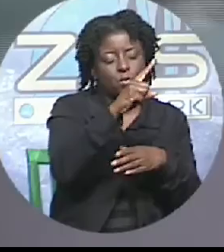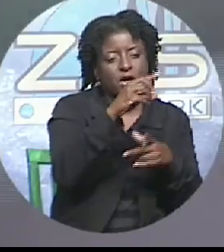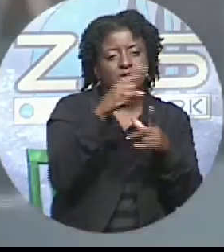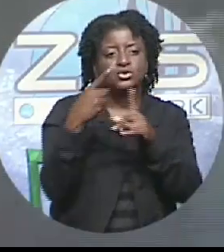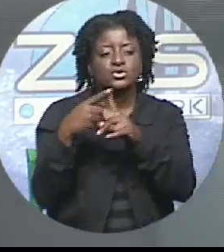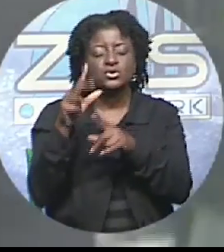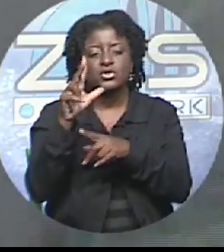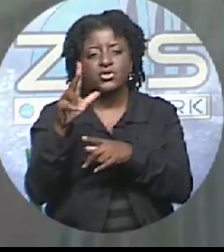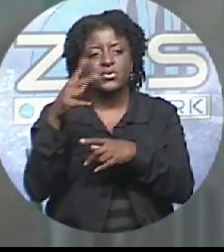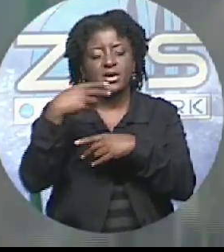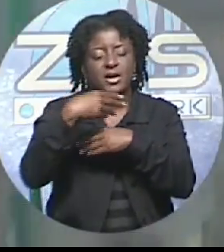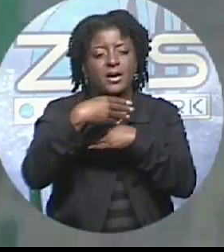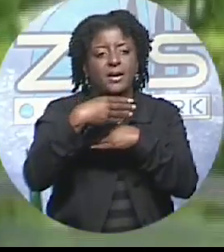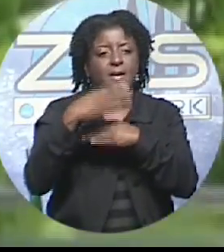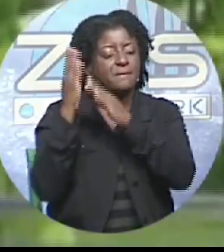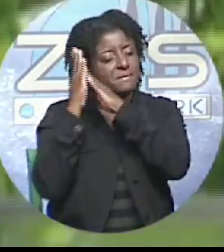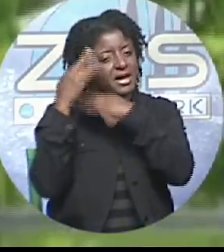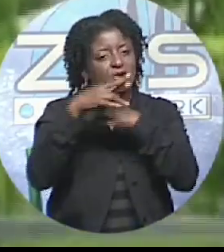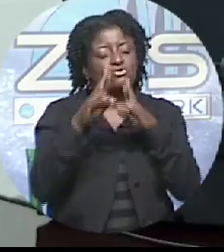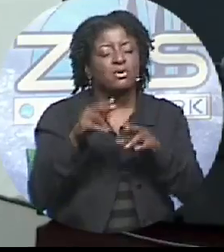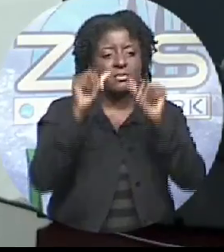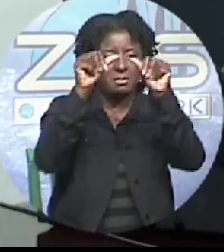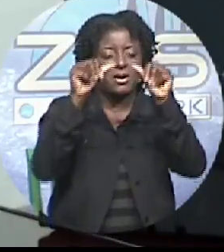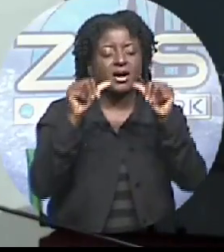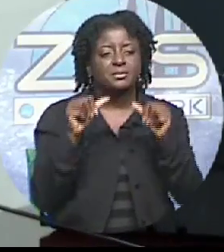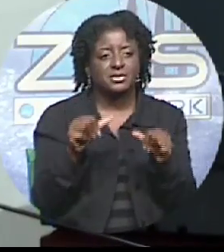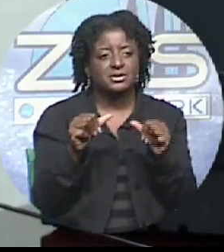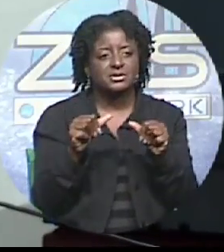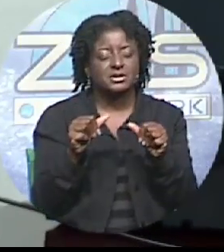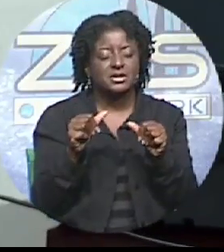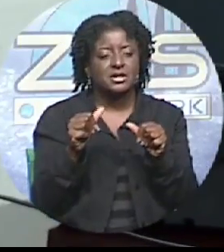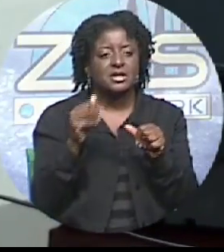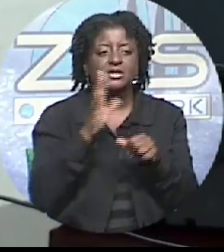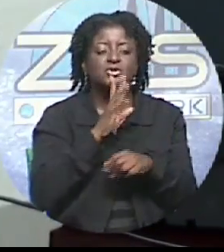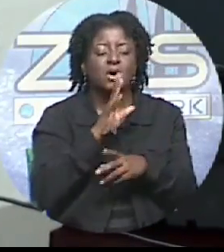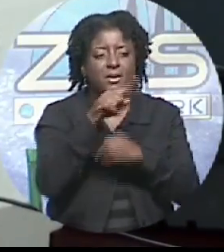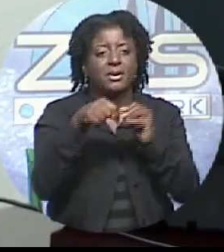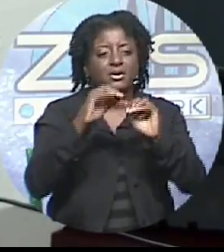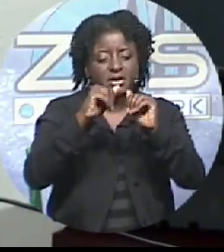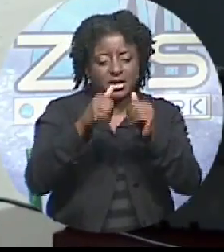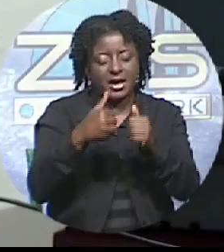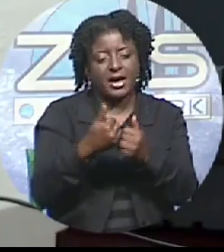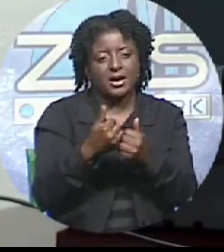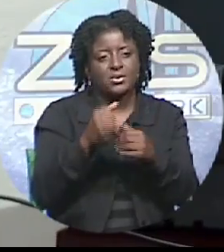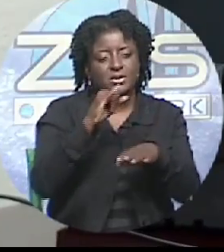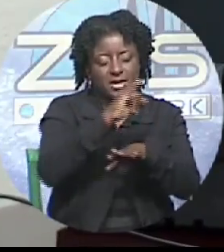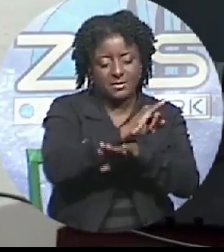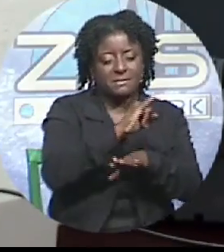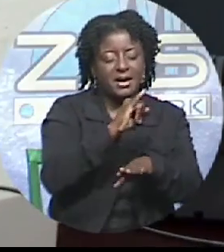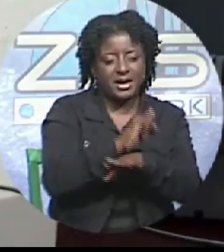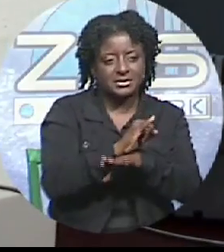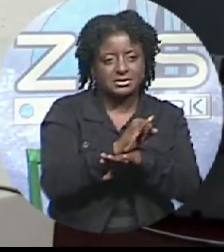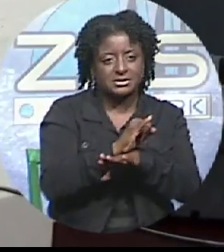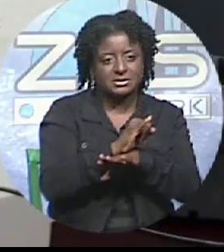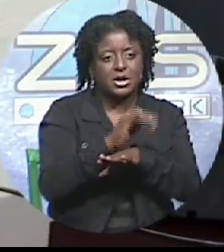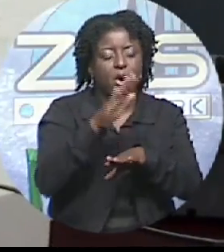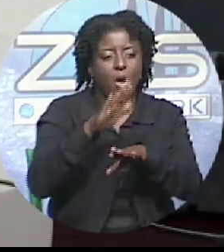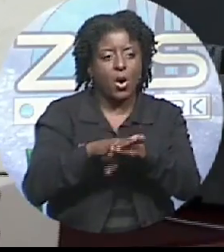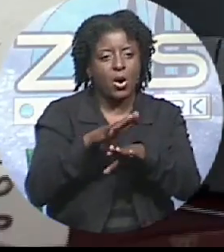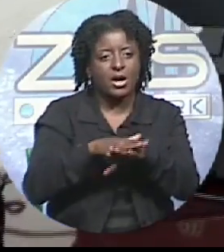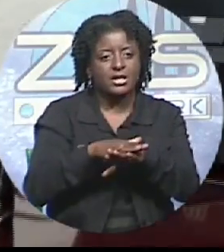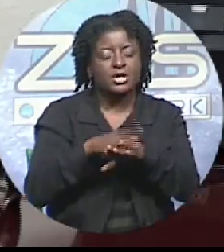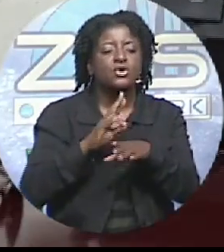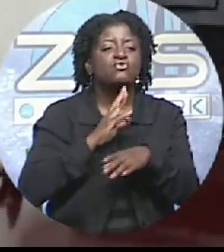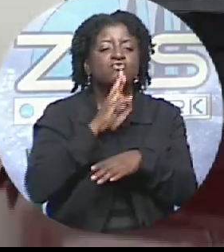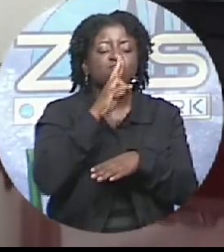that's already struggling with sluggish sales? On Monday, President of the Bahamas Real Estate Association, Carla Sweeting, outlined a